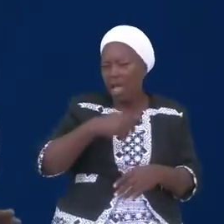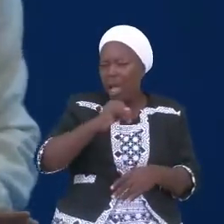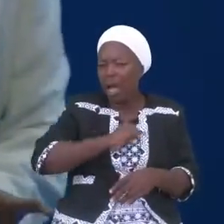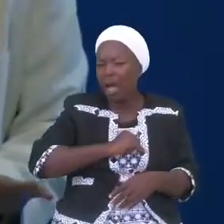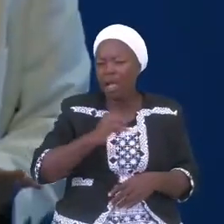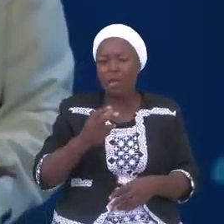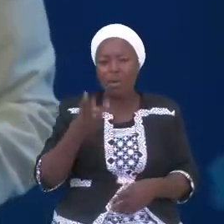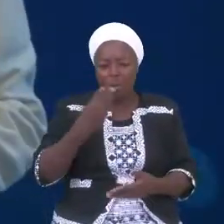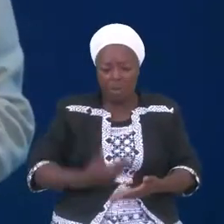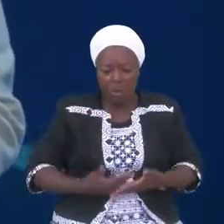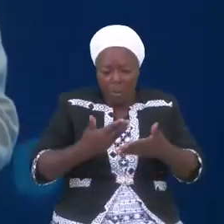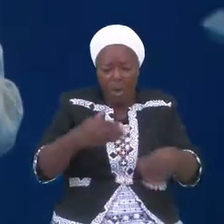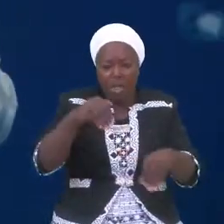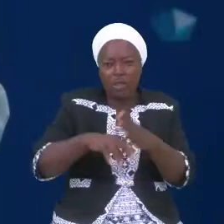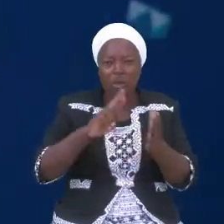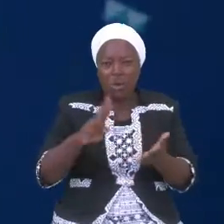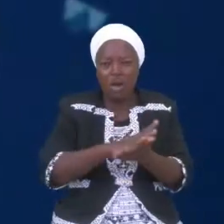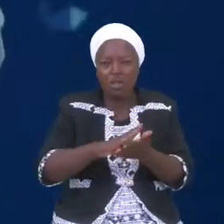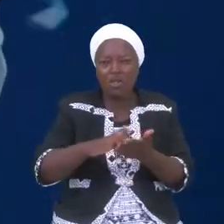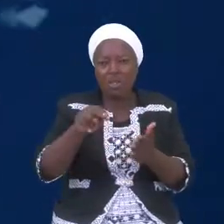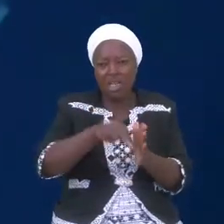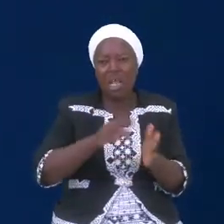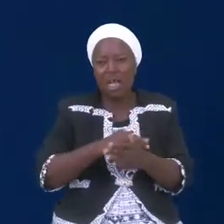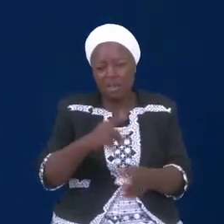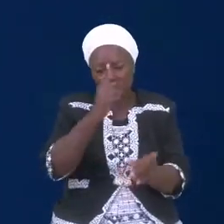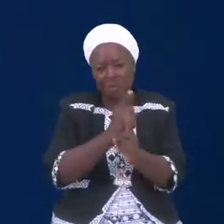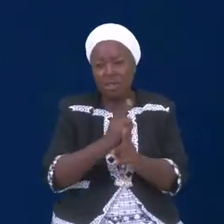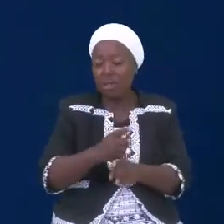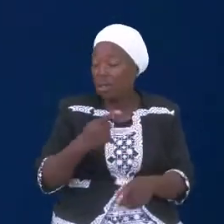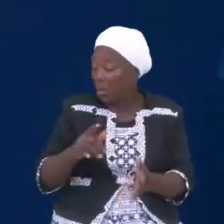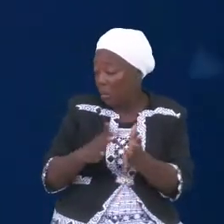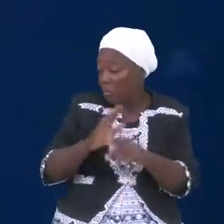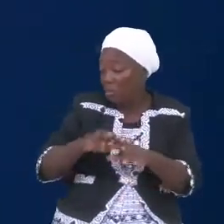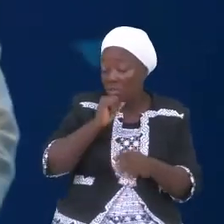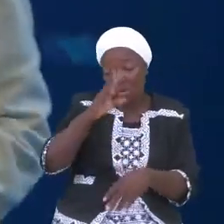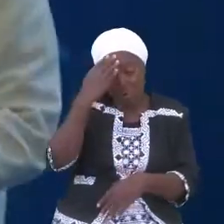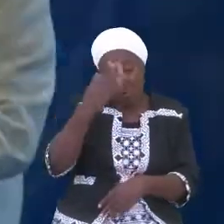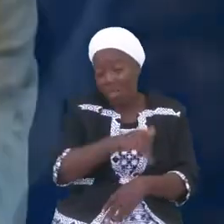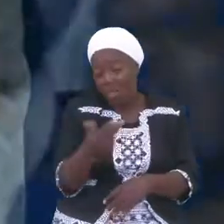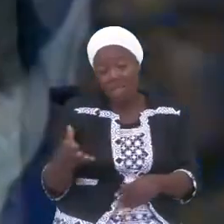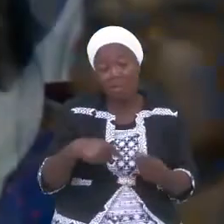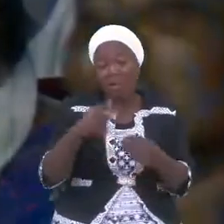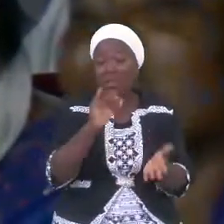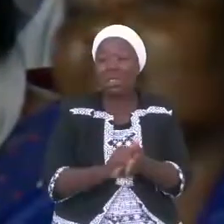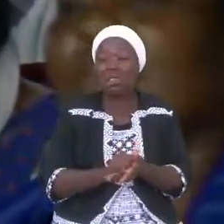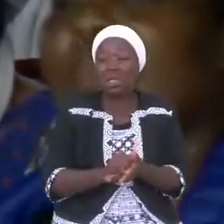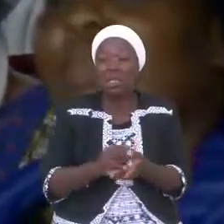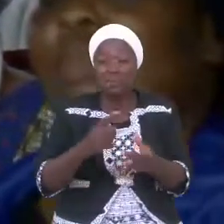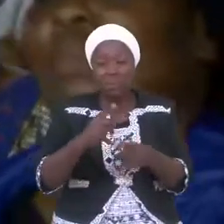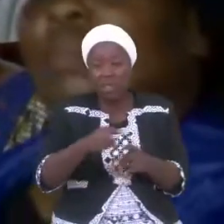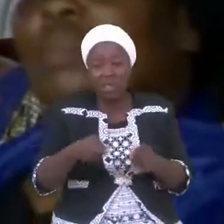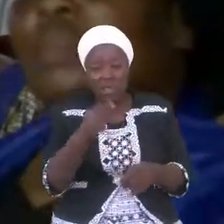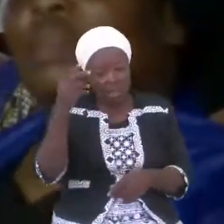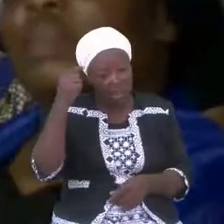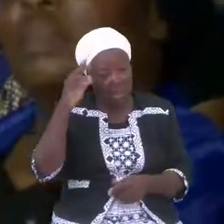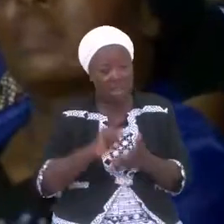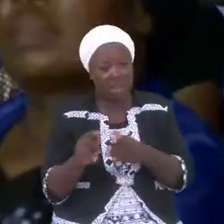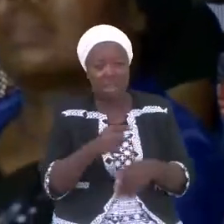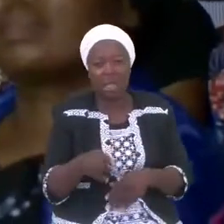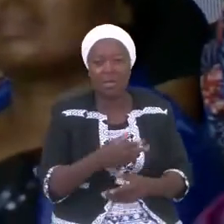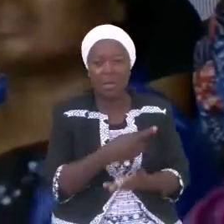into righteousness and justification. The Bible doesn't know anything about that, but they think they're righteous.